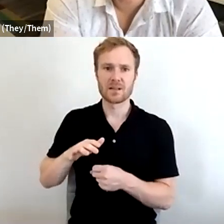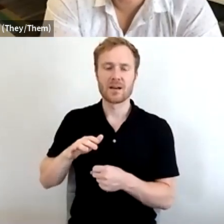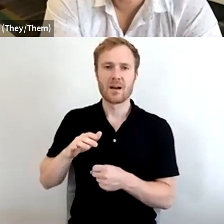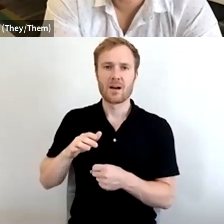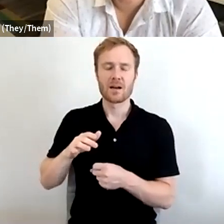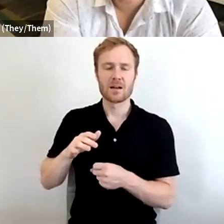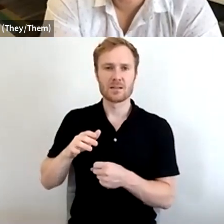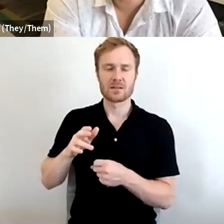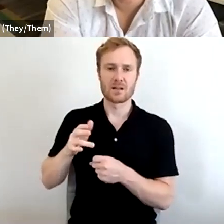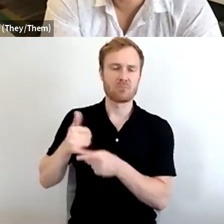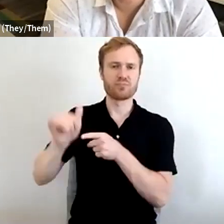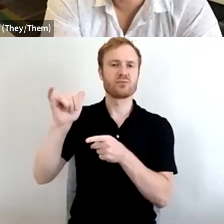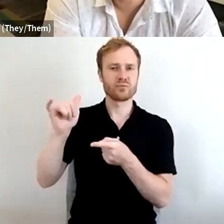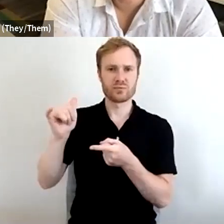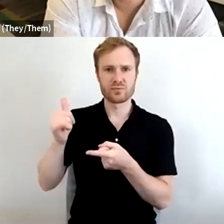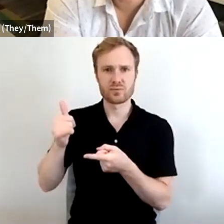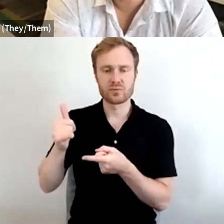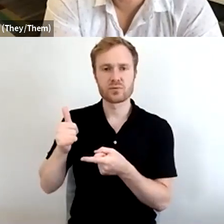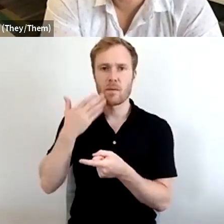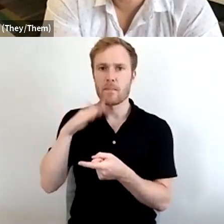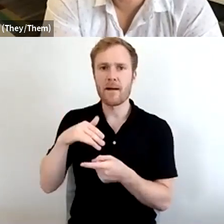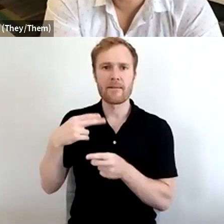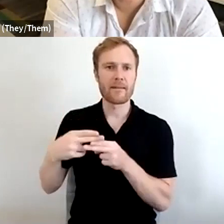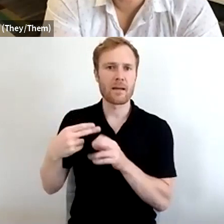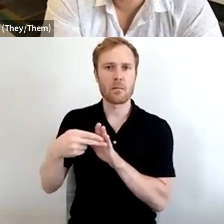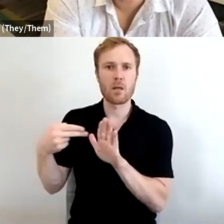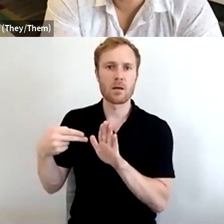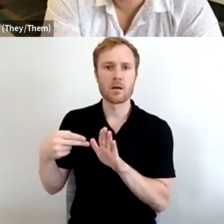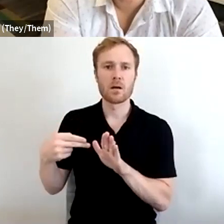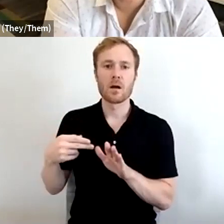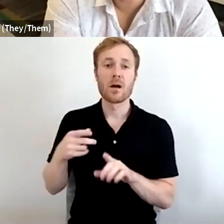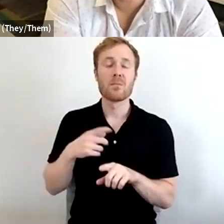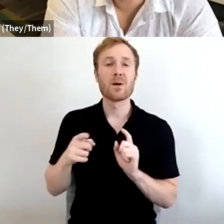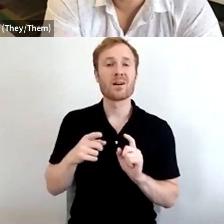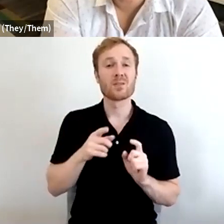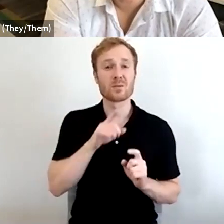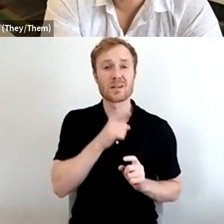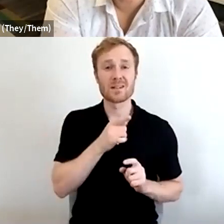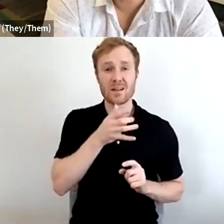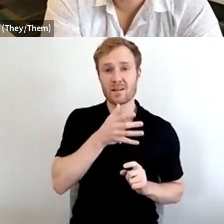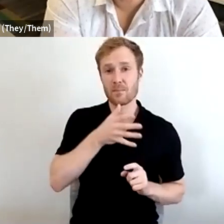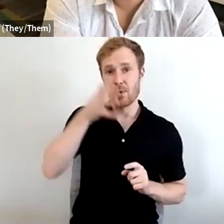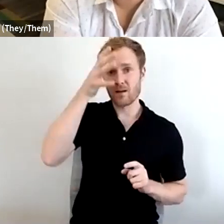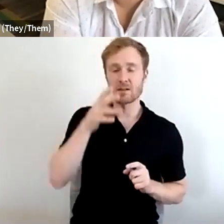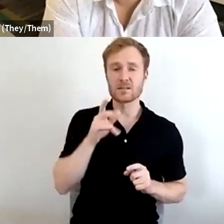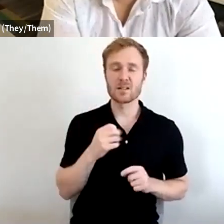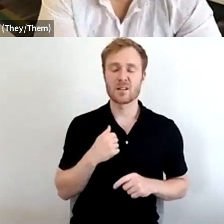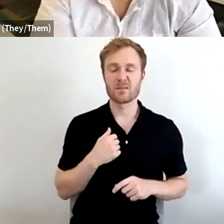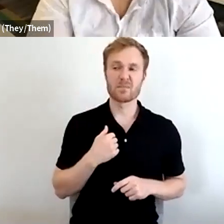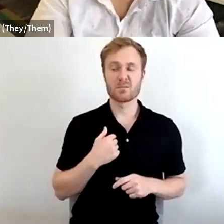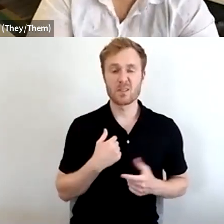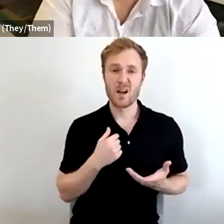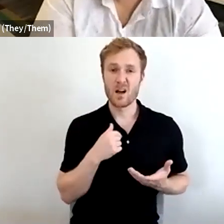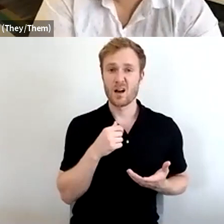the experience my youth have. It's the, I don't really like that, or it's microaggression that does them the most